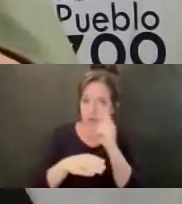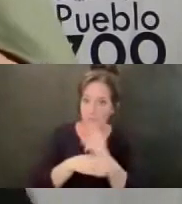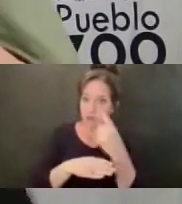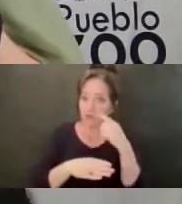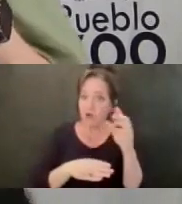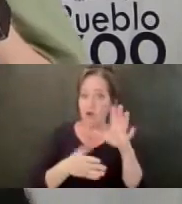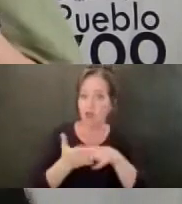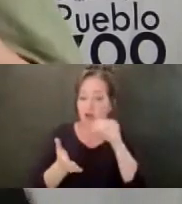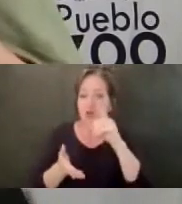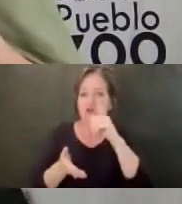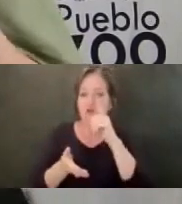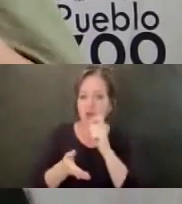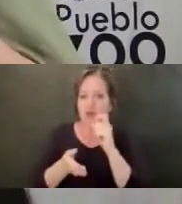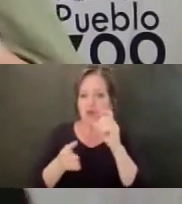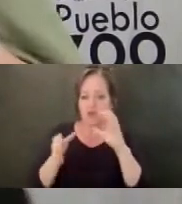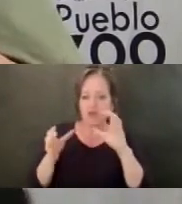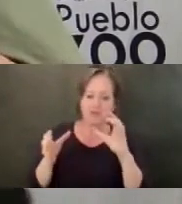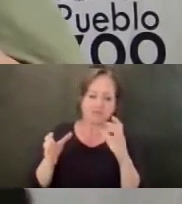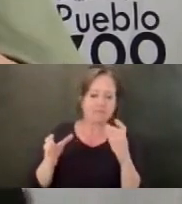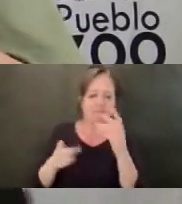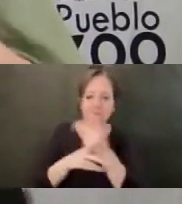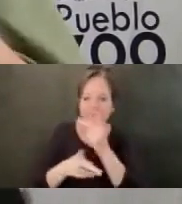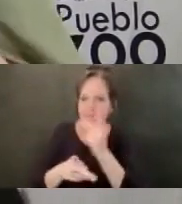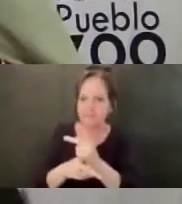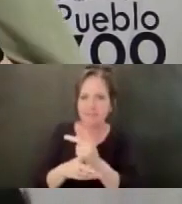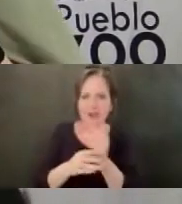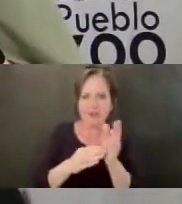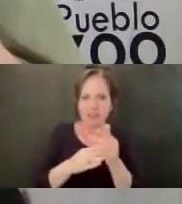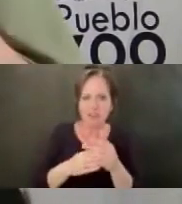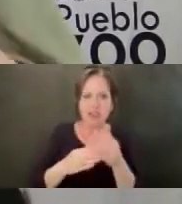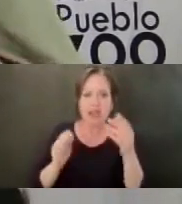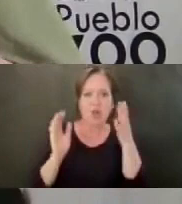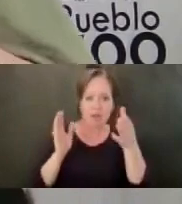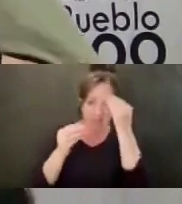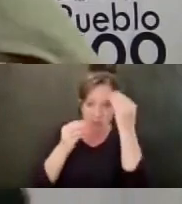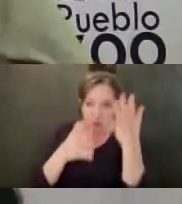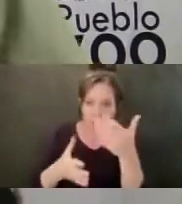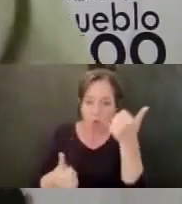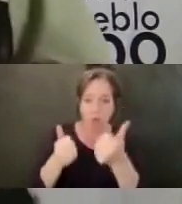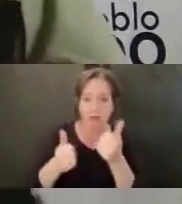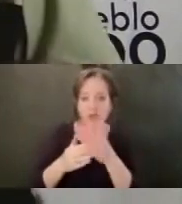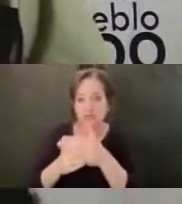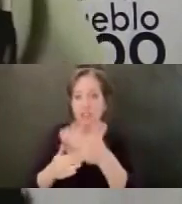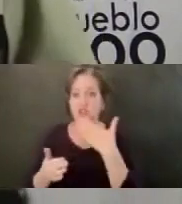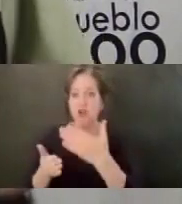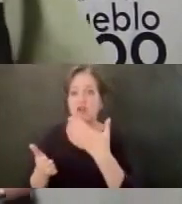pamphlet at the gate. It lets you know which fish are your best choices, good alternatives, and ones to avoid.